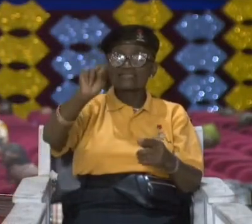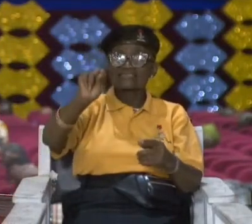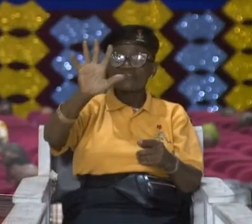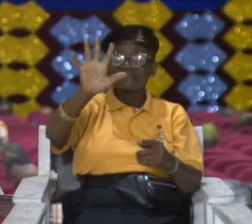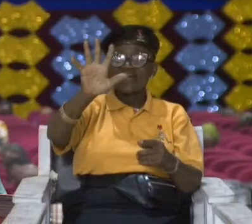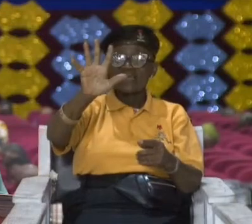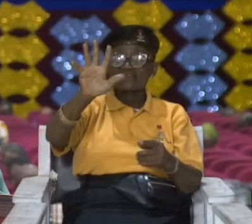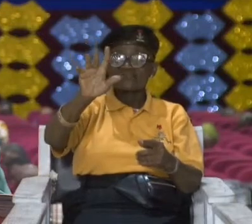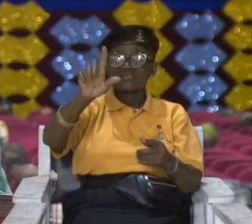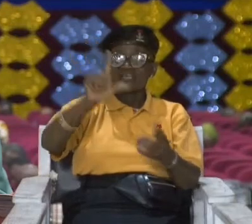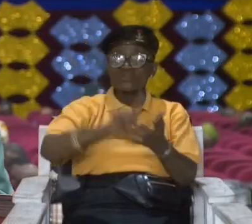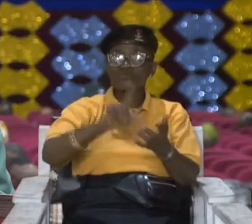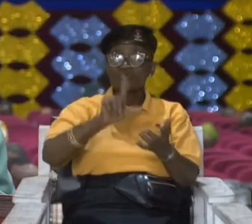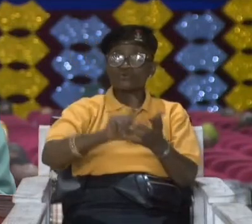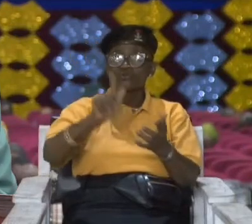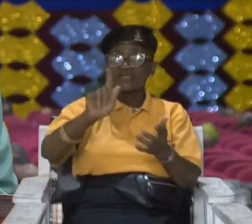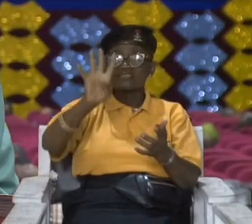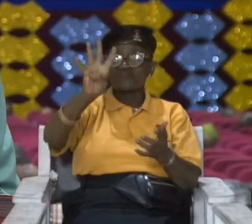Luke